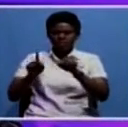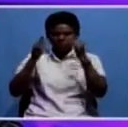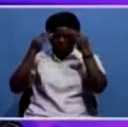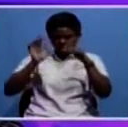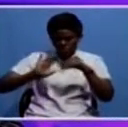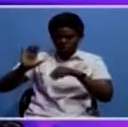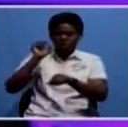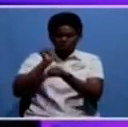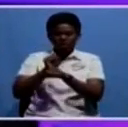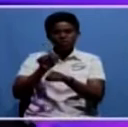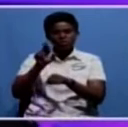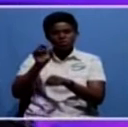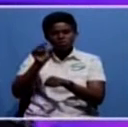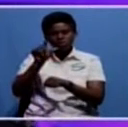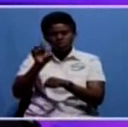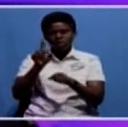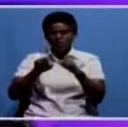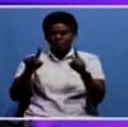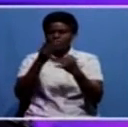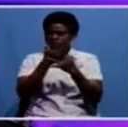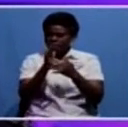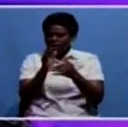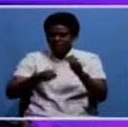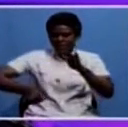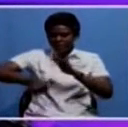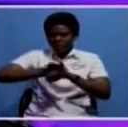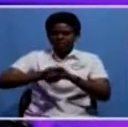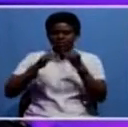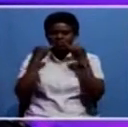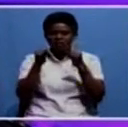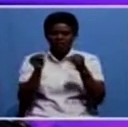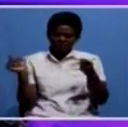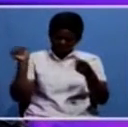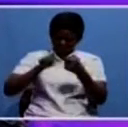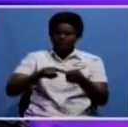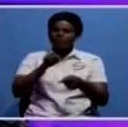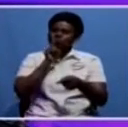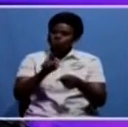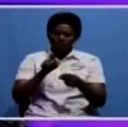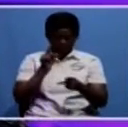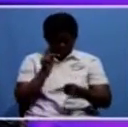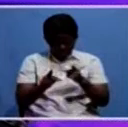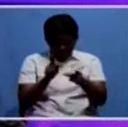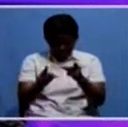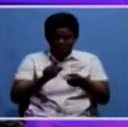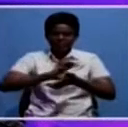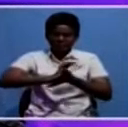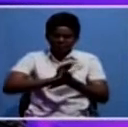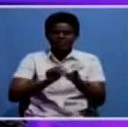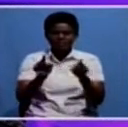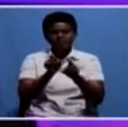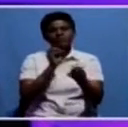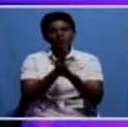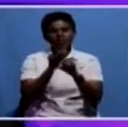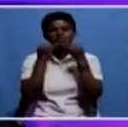role as the police. But they don't share intelligence until they have gone through the processes and they are ready, and then they can go